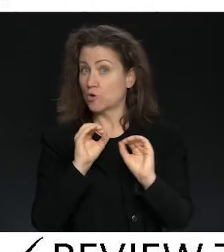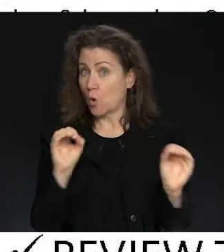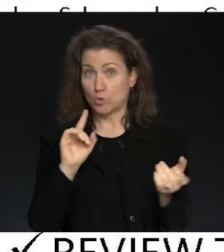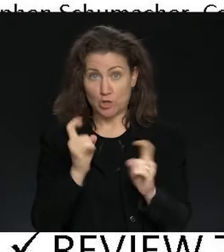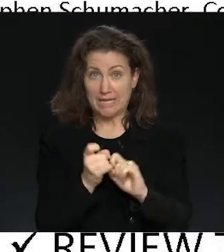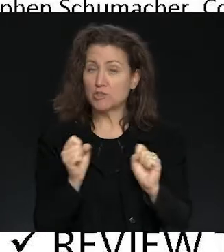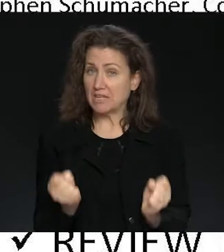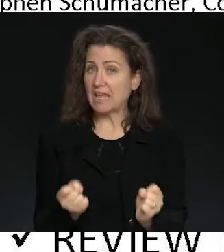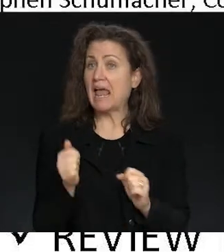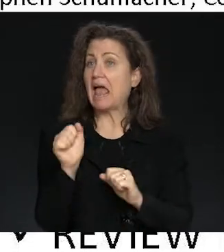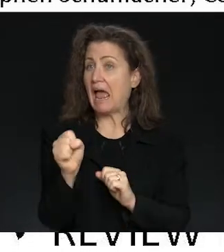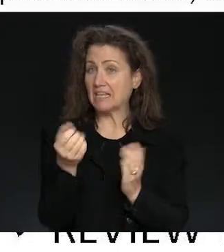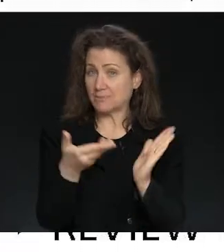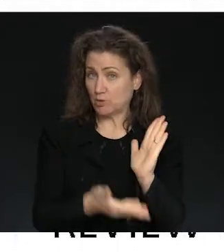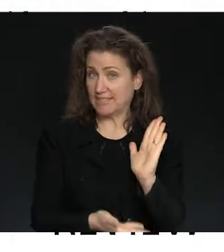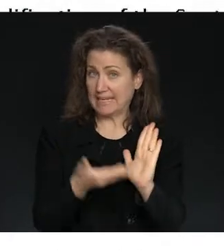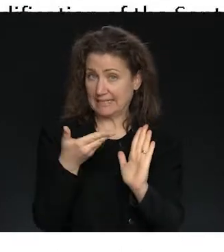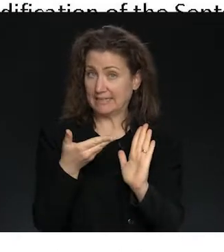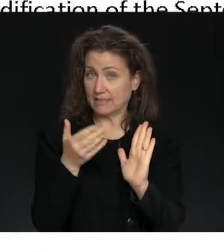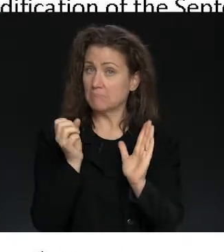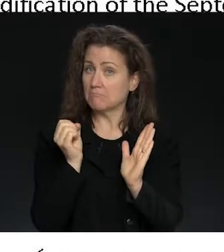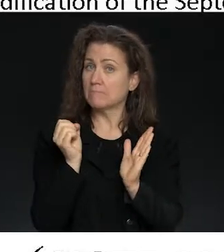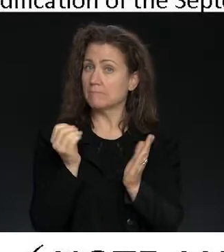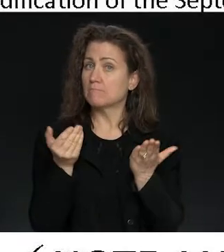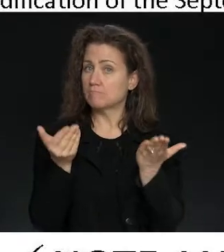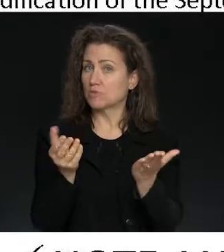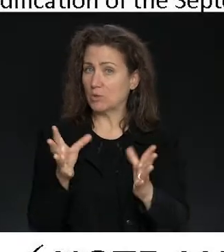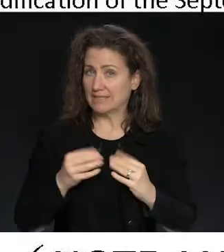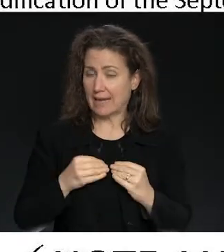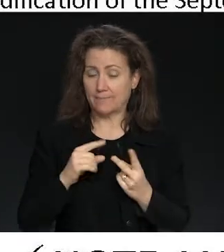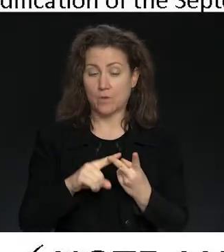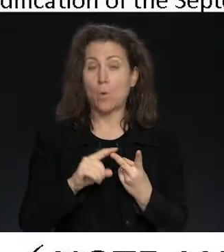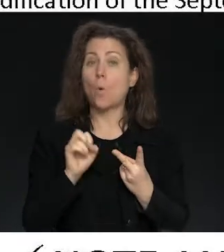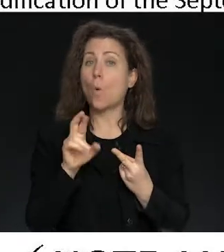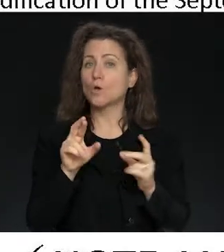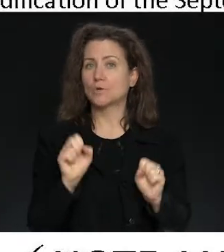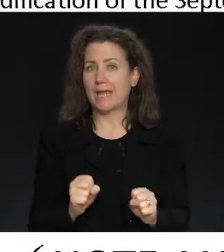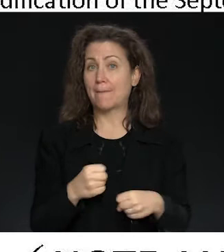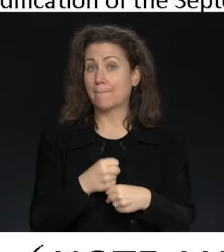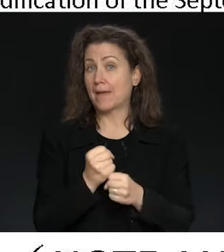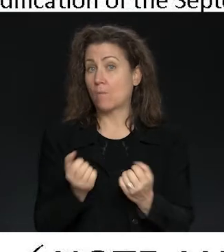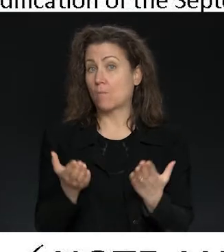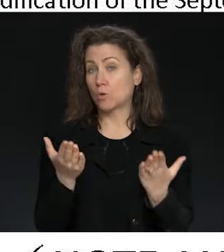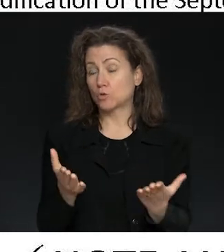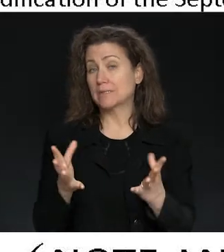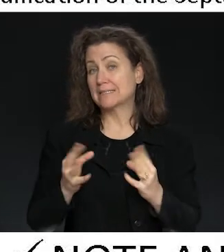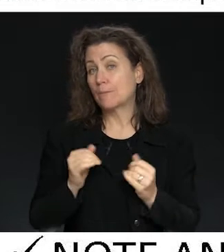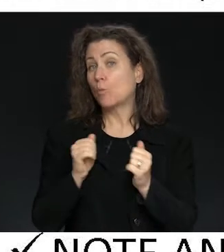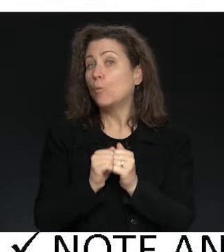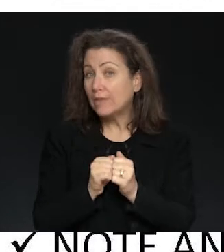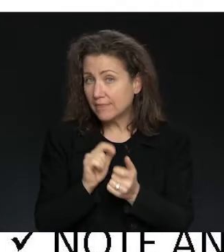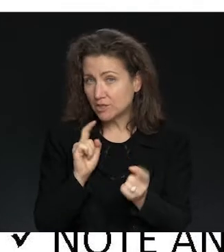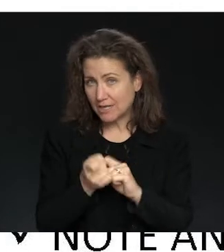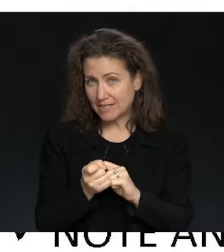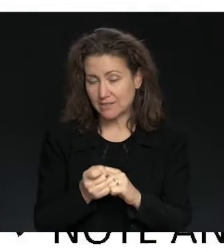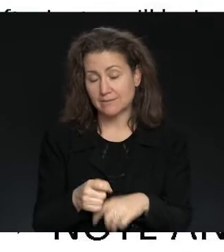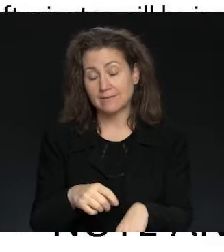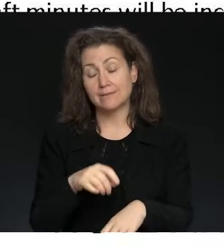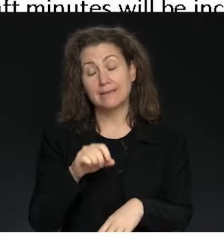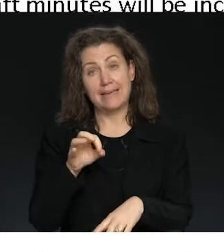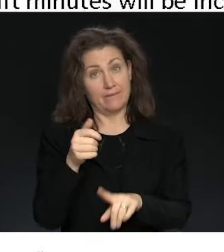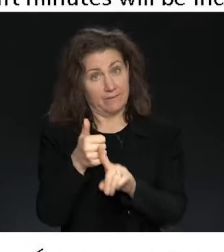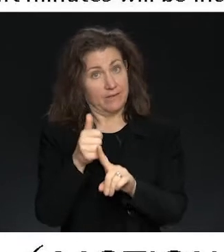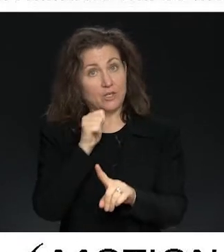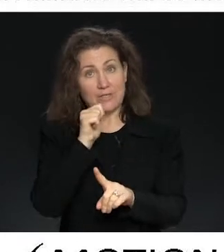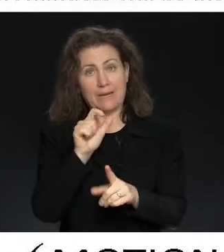you can make a motion to accept the minutes with changes. If you did not make the original motion, you can at this time second